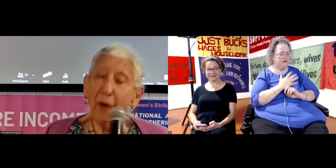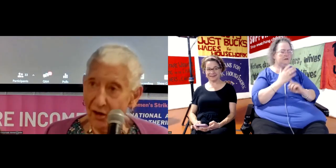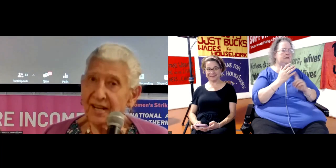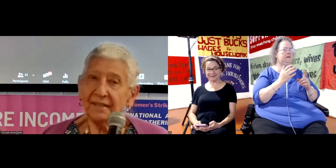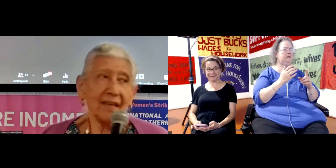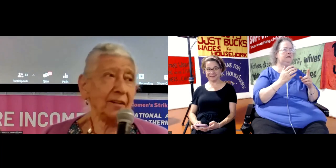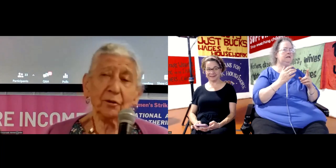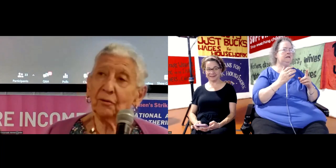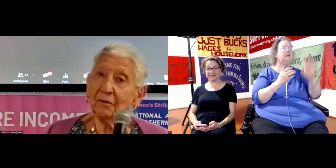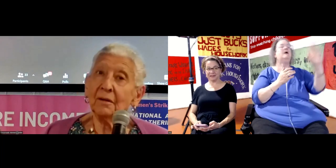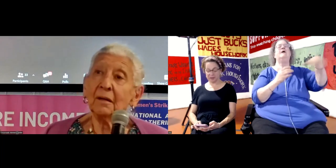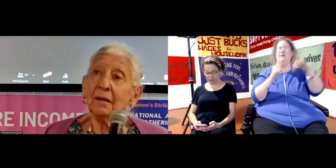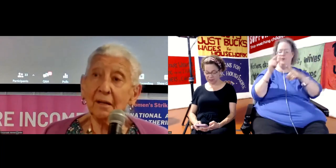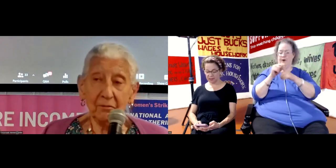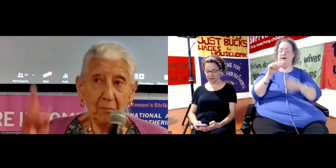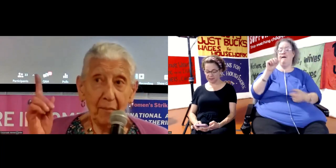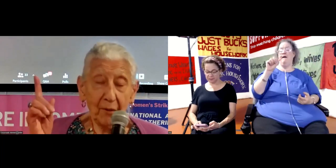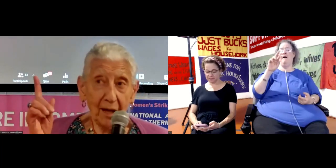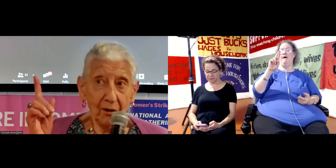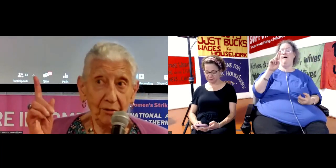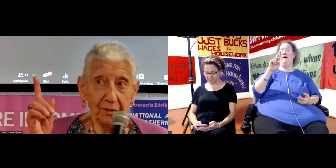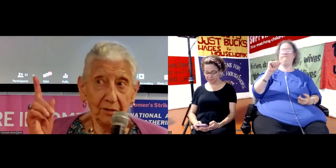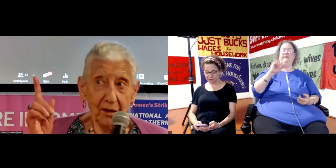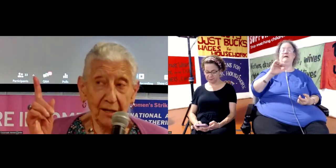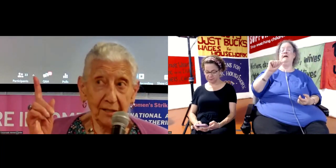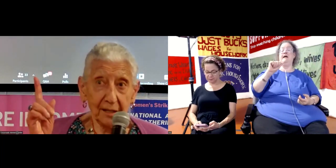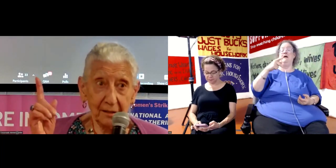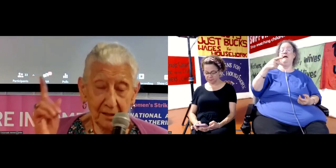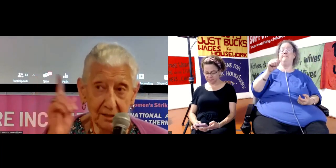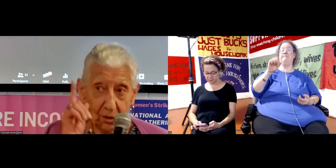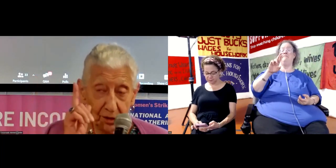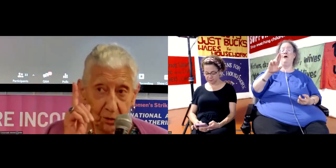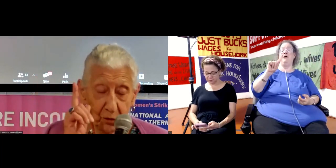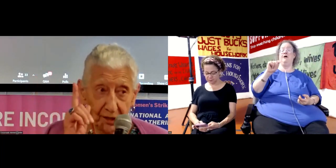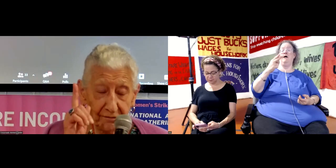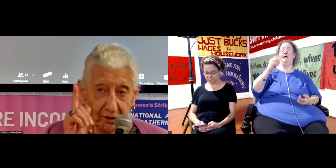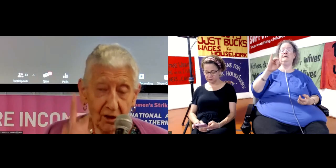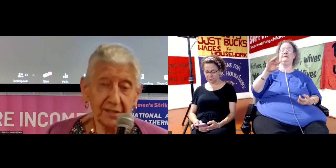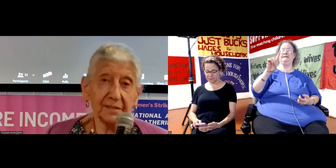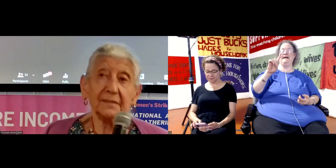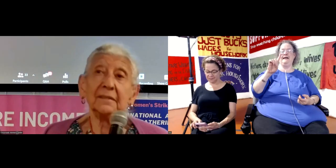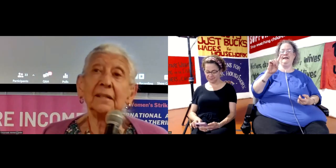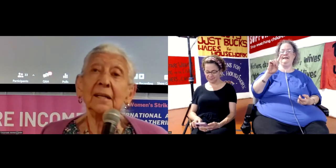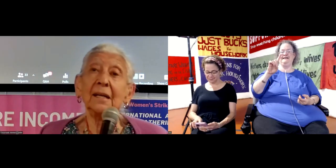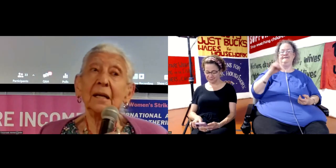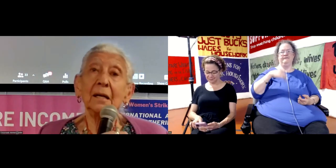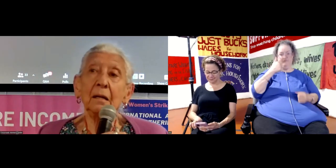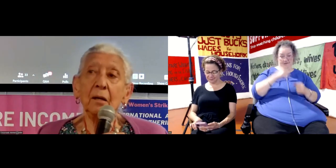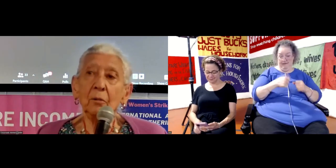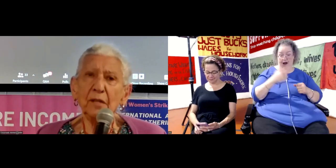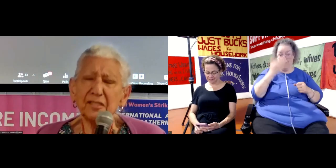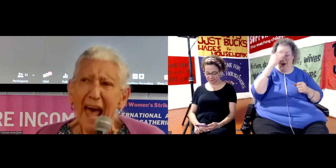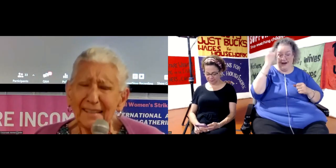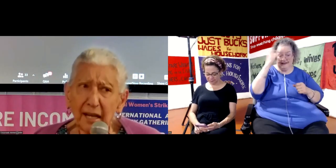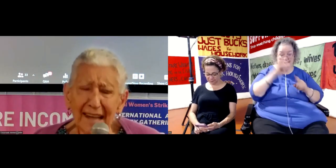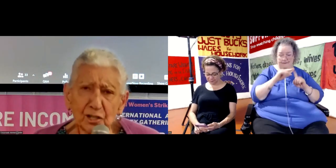The apartheid, thank you. Remember, I know the idea, only the word I forgot.